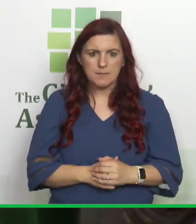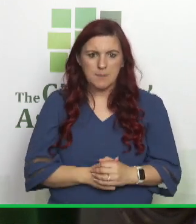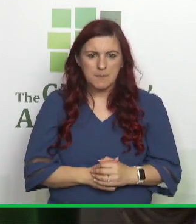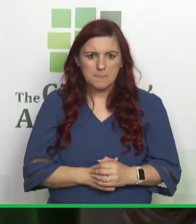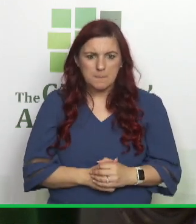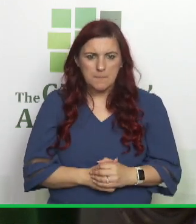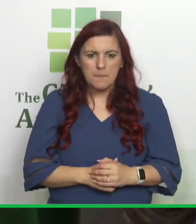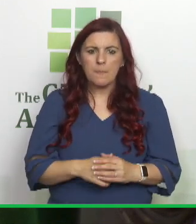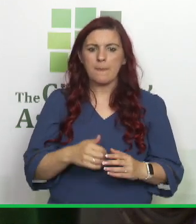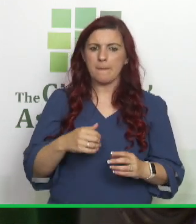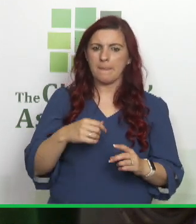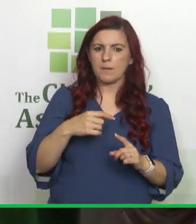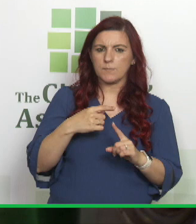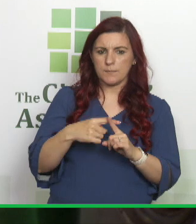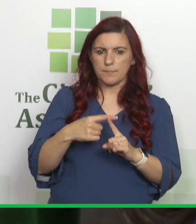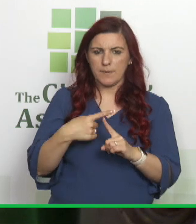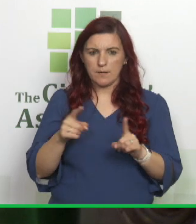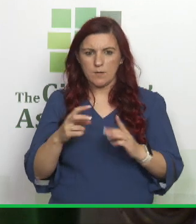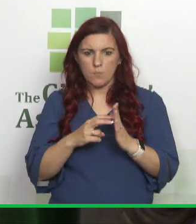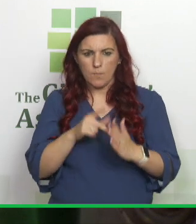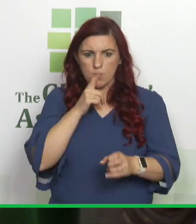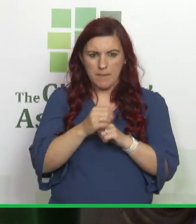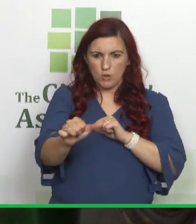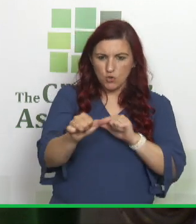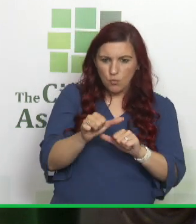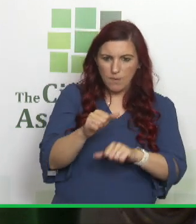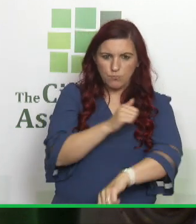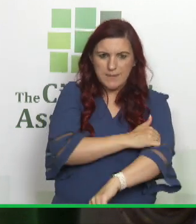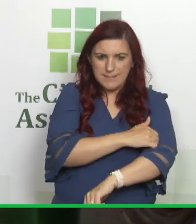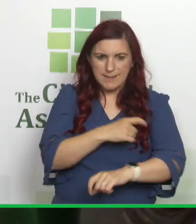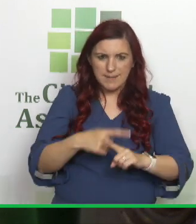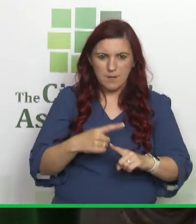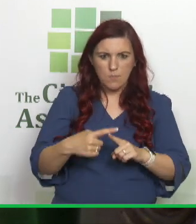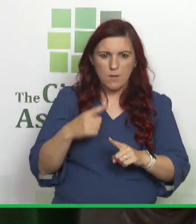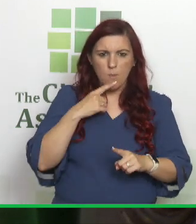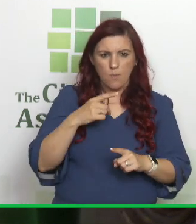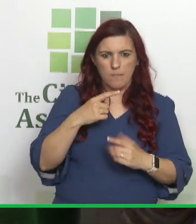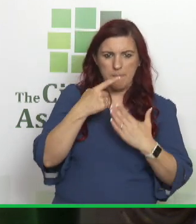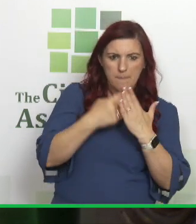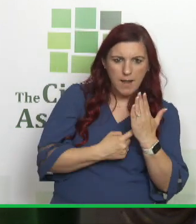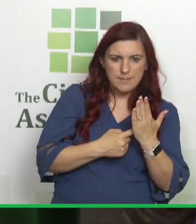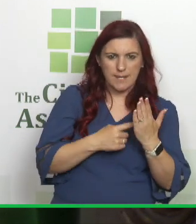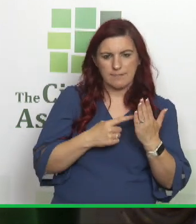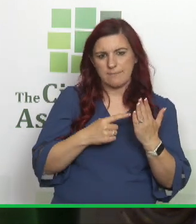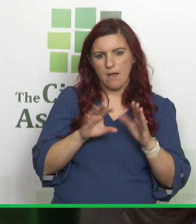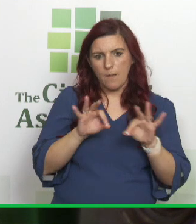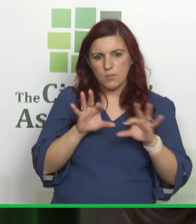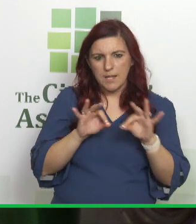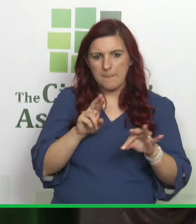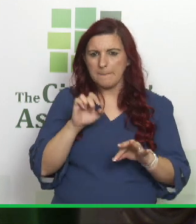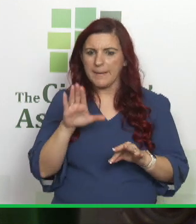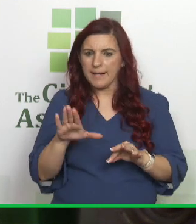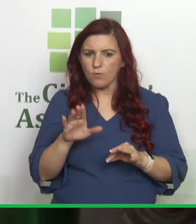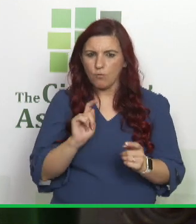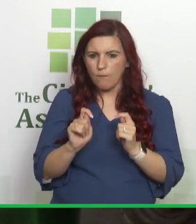Positively of particular note in the context of short sentences is that in the review of penal policy options for prison and penal reform 2022